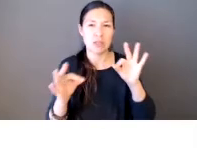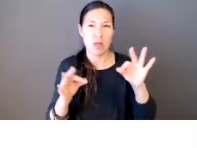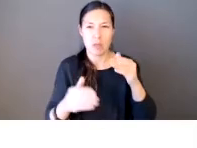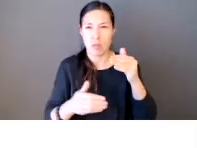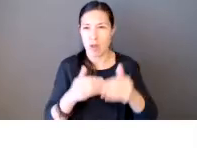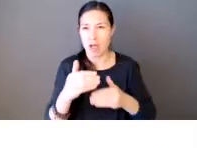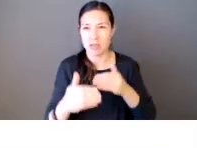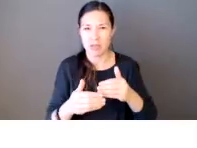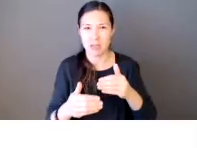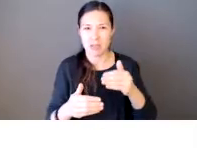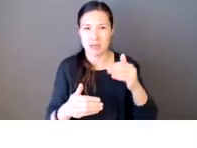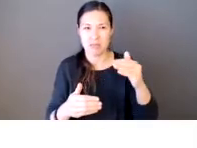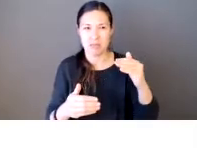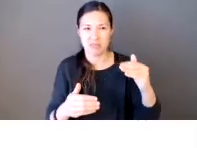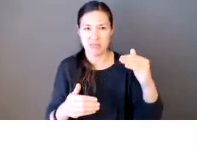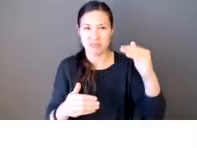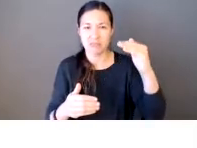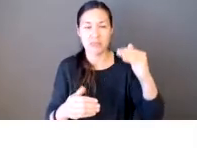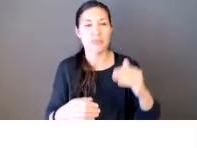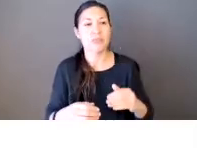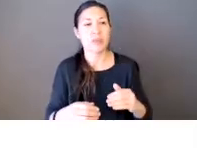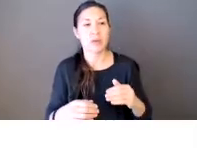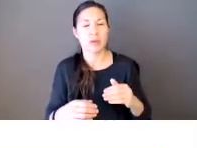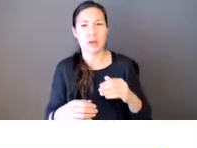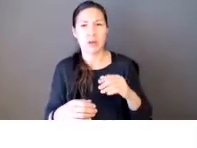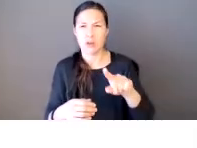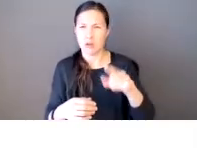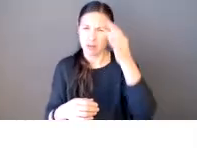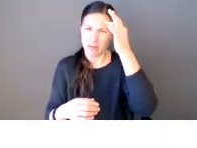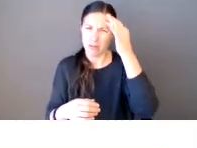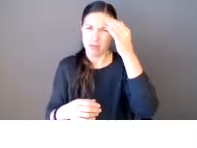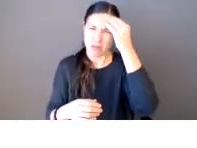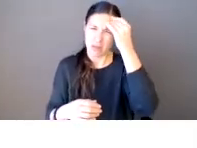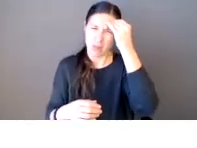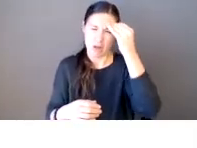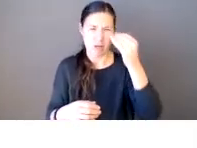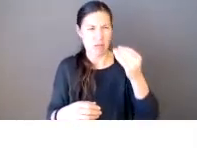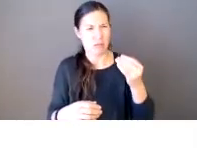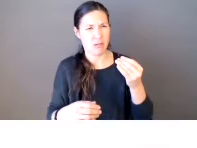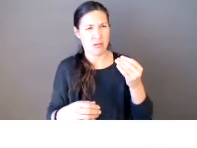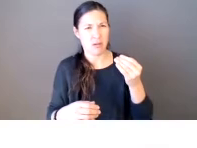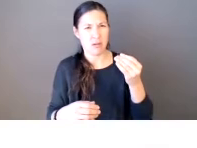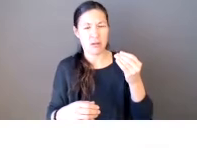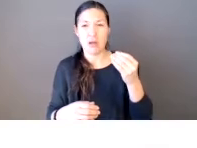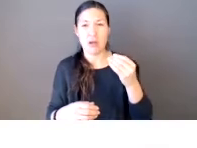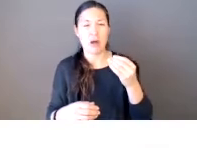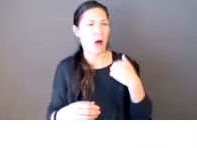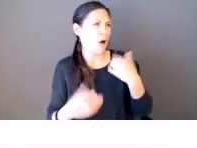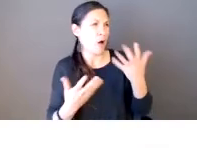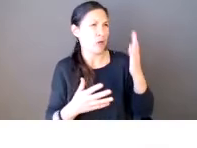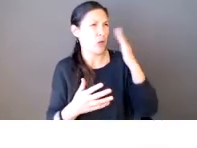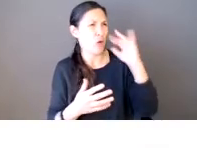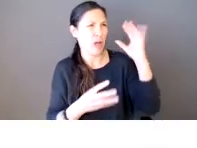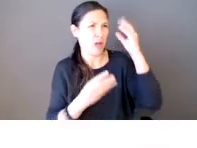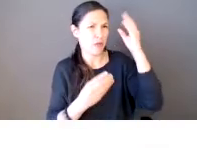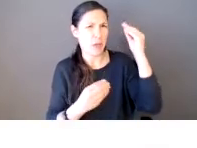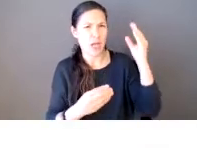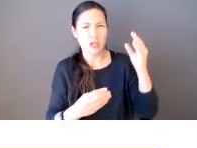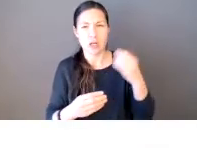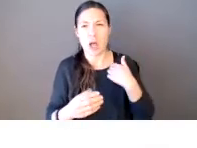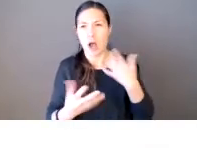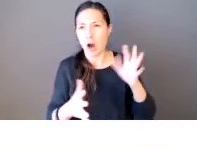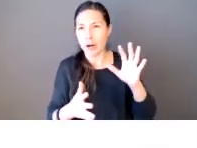be asking why in the world we went through stuff that maybe that maybe seem somewhat